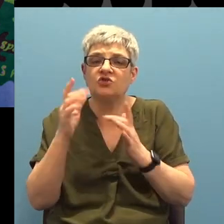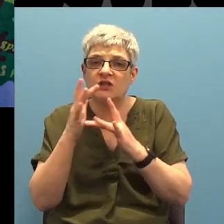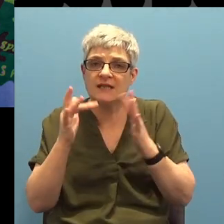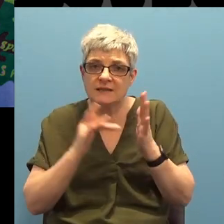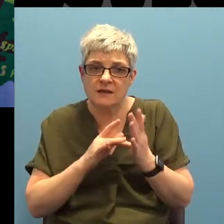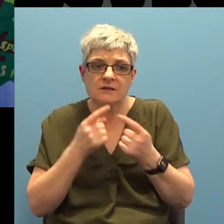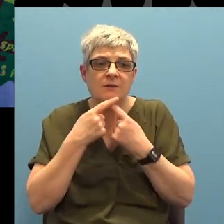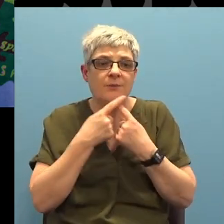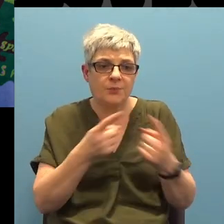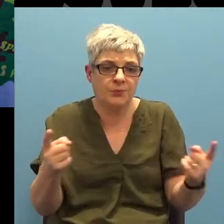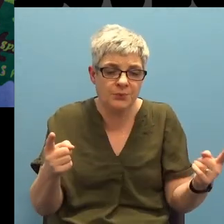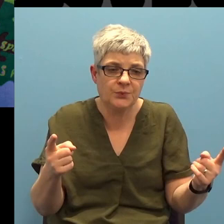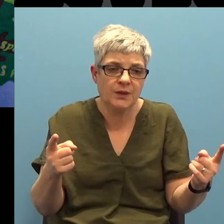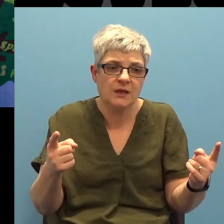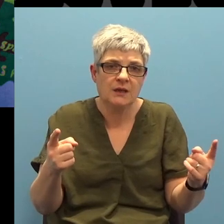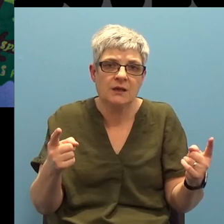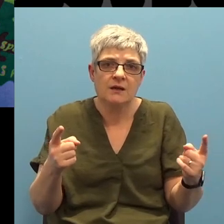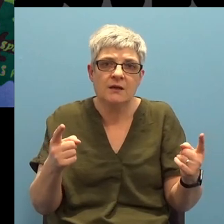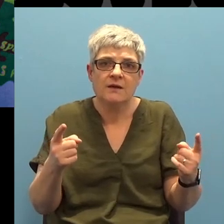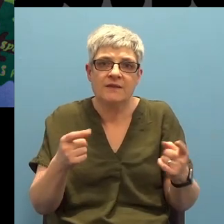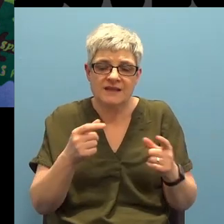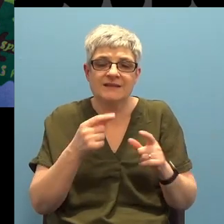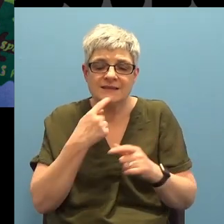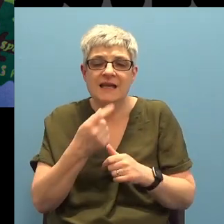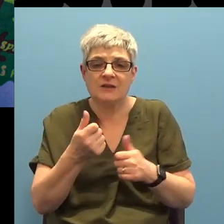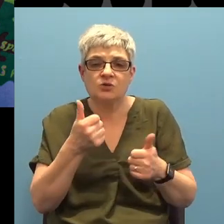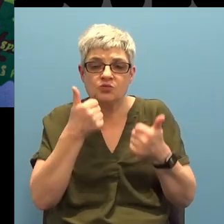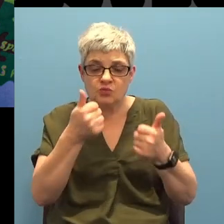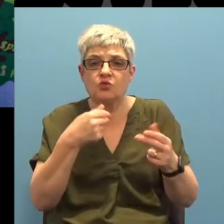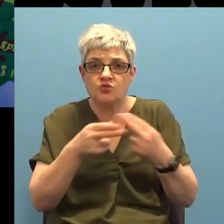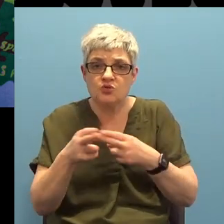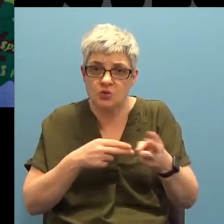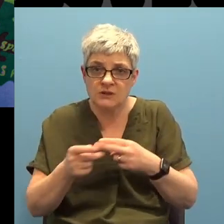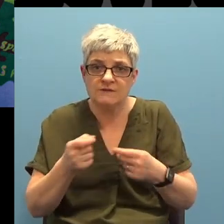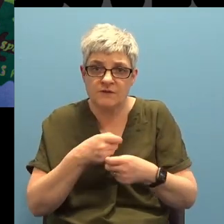Jesus' declaration that that message was good news for the poor.